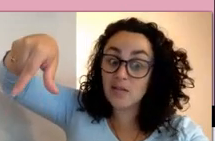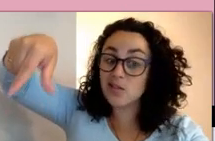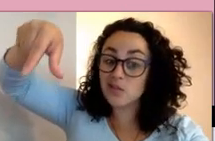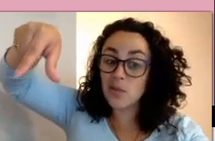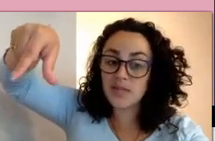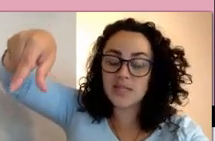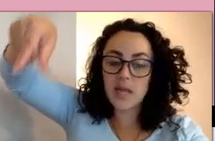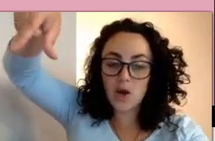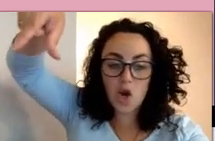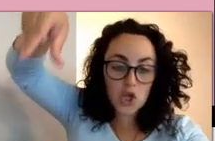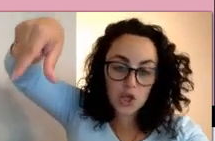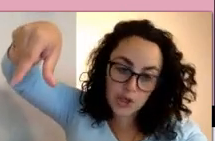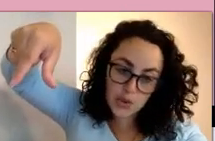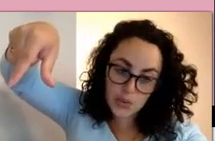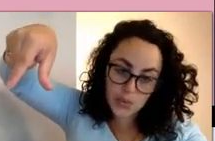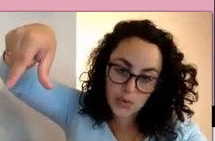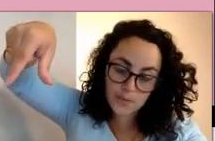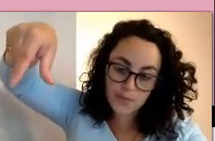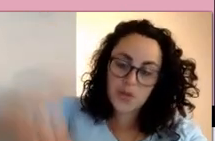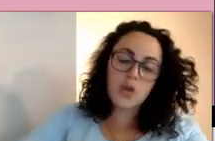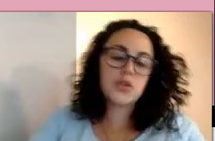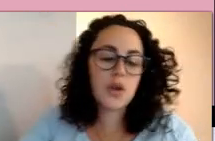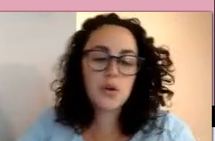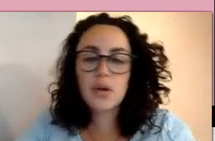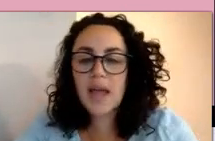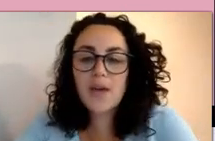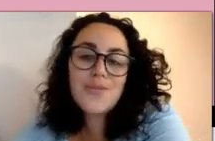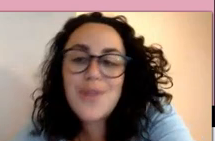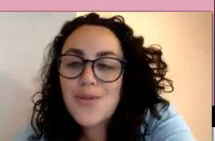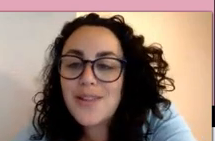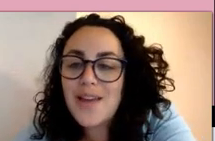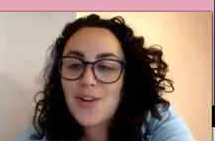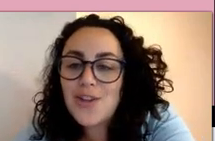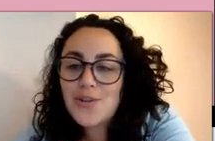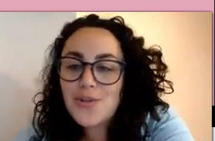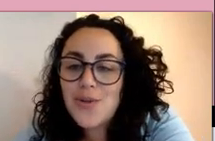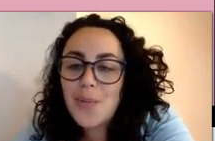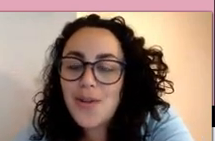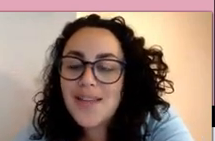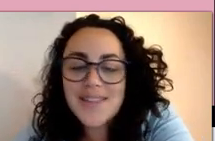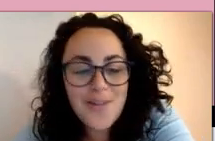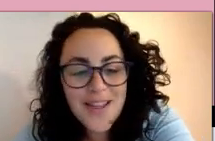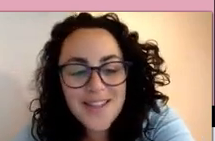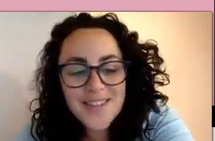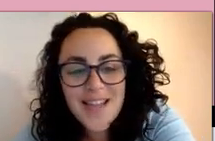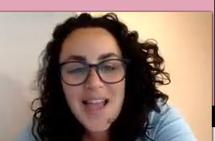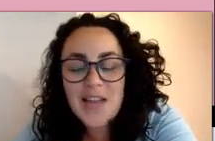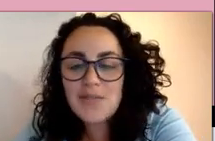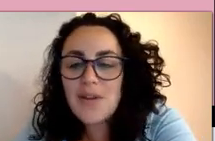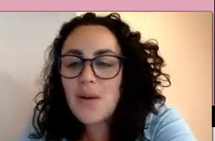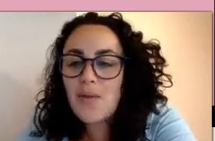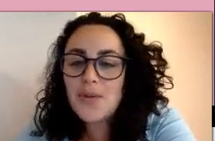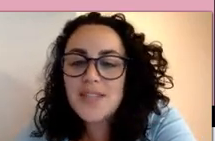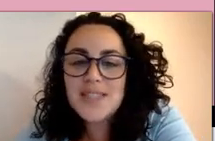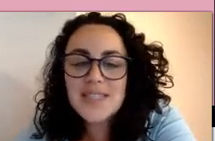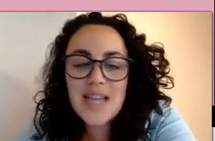the sound, it just represents the letter Q. So now you know the letter Q, uppercase and lowercase, and